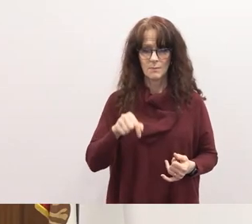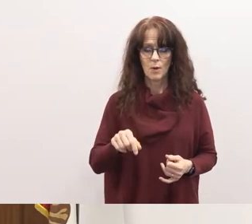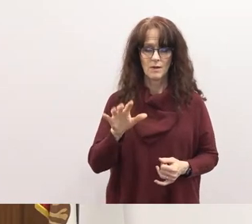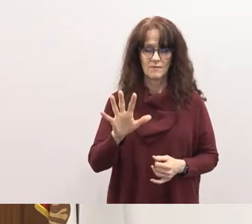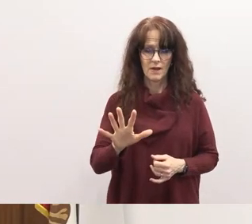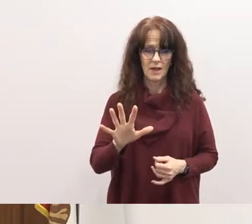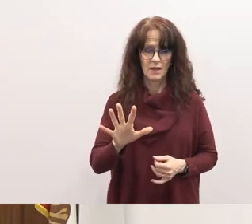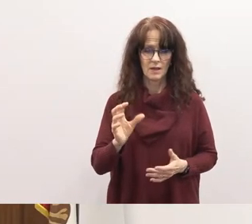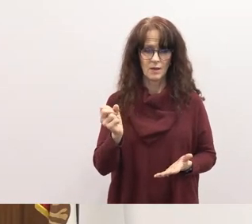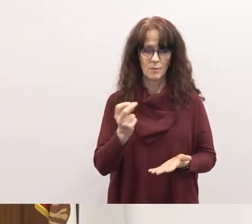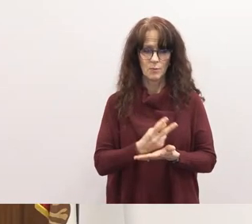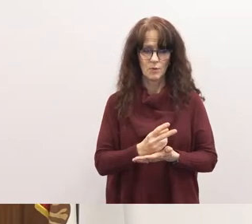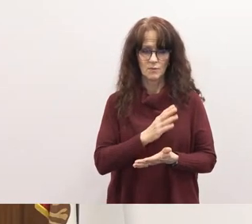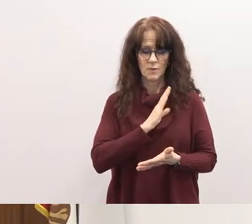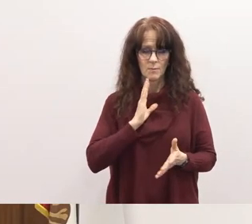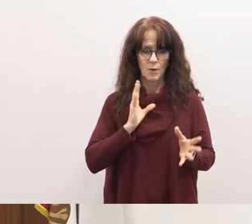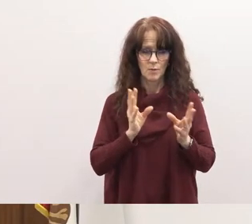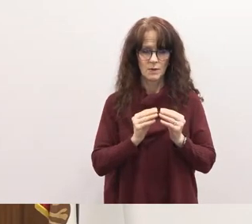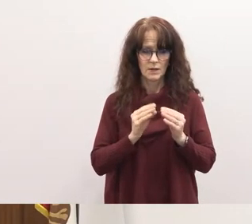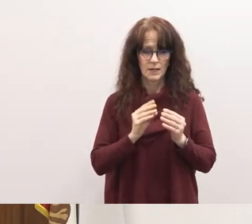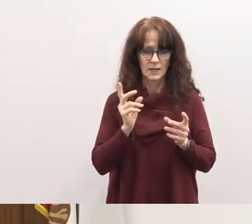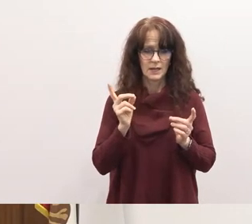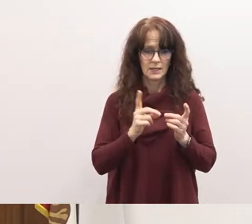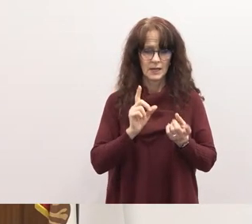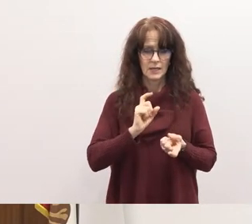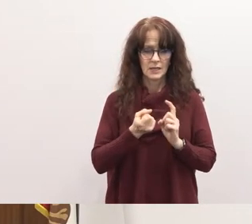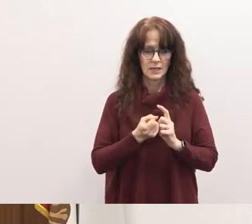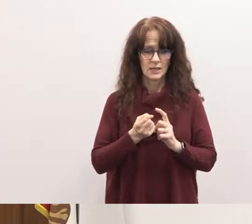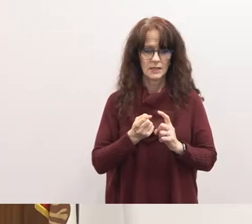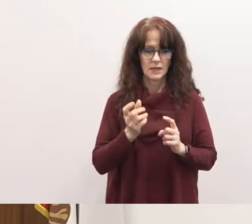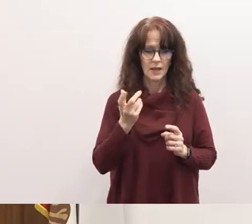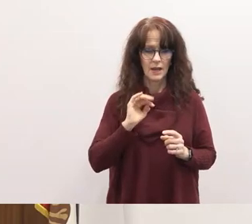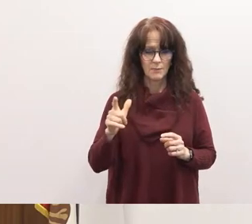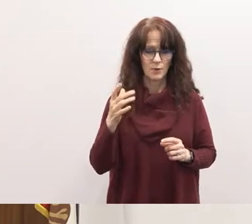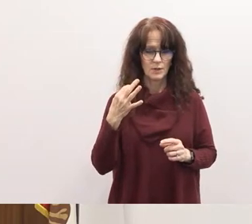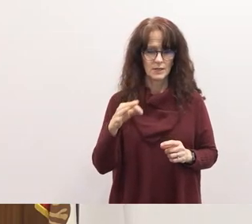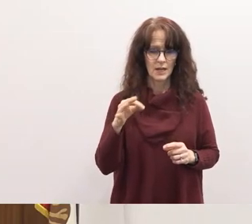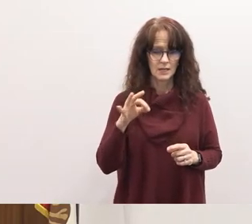15.5, approval of board meeting date change from April